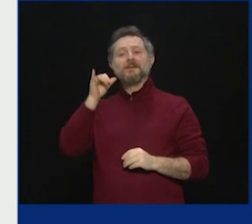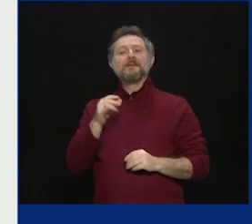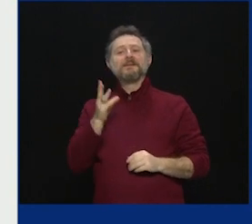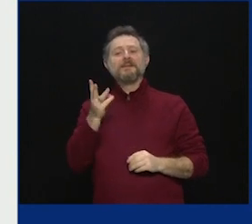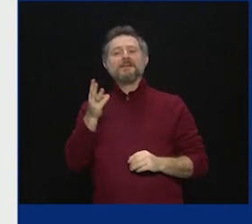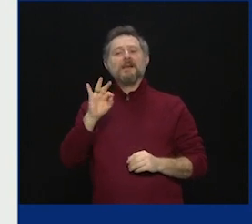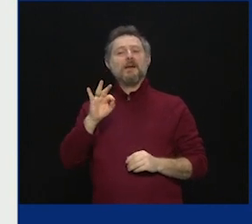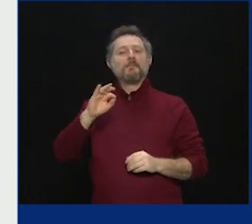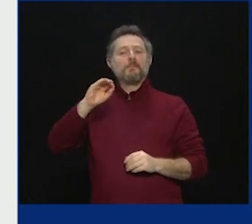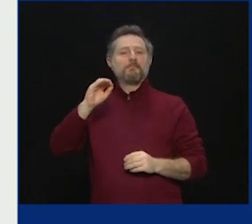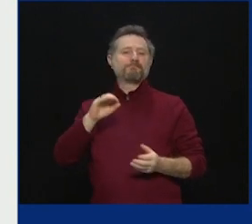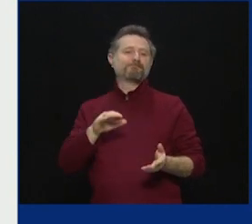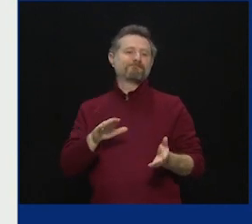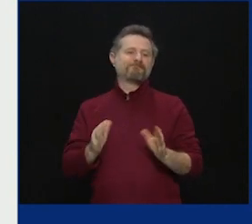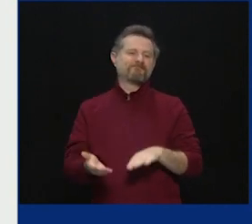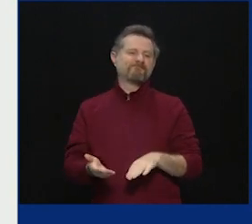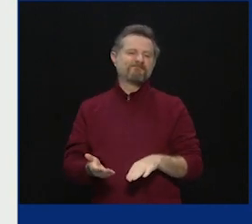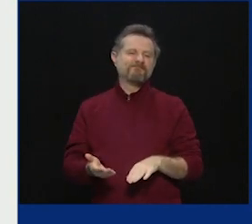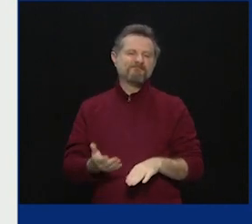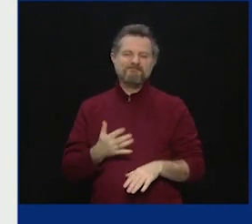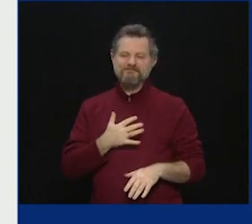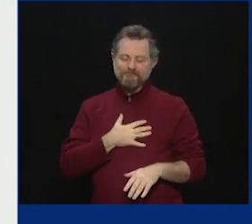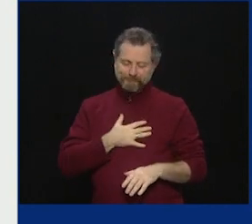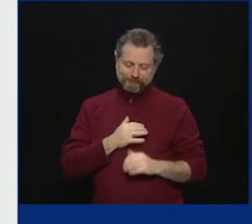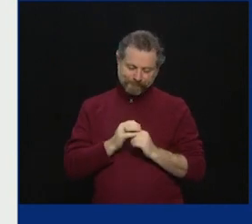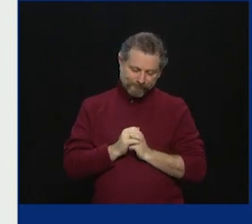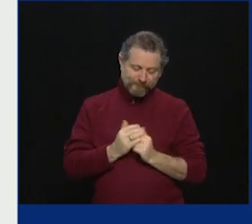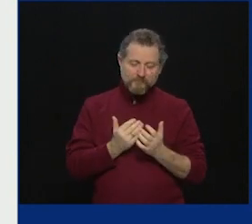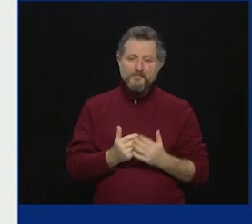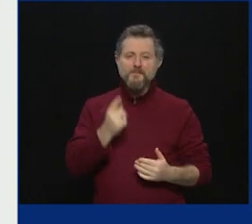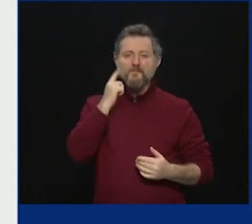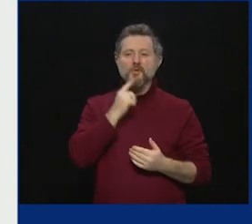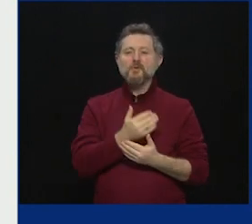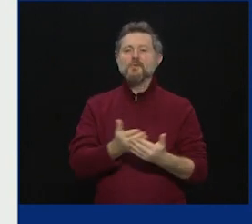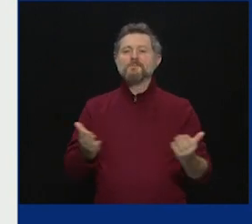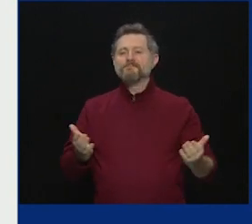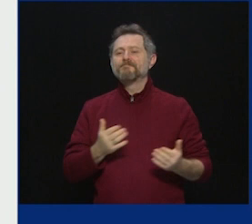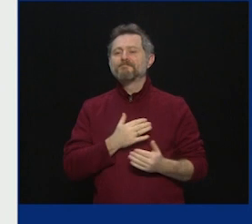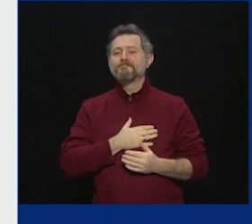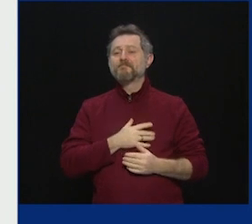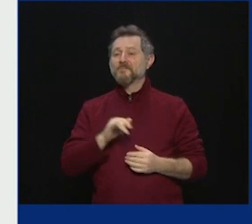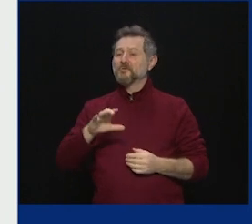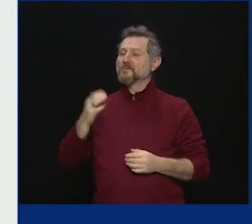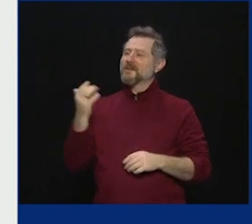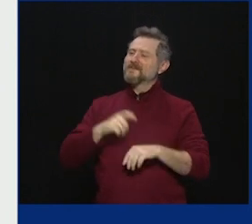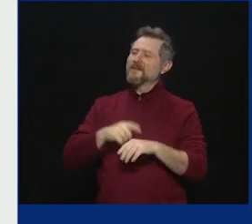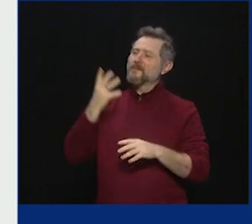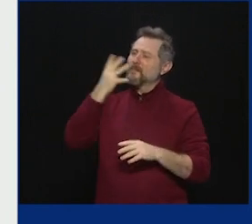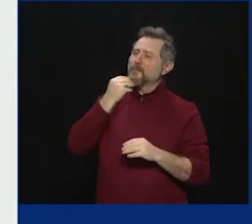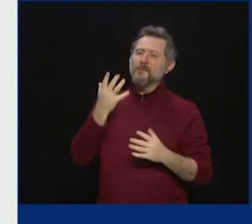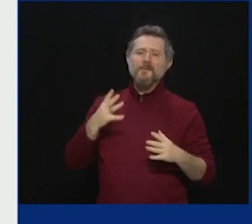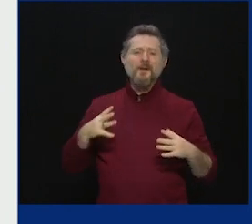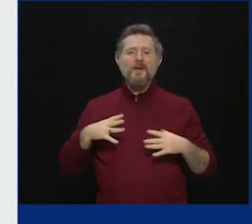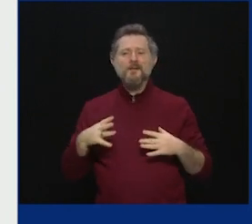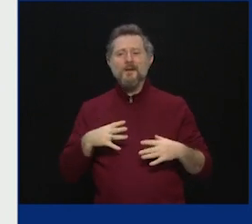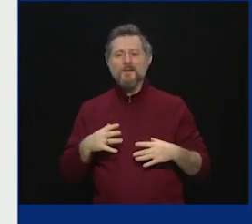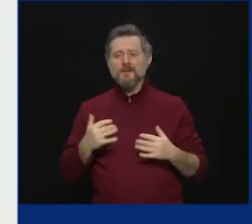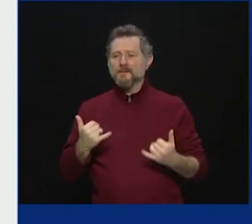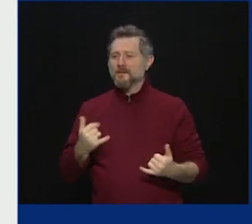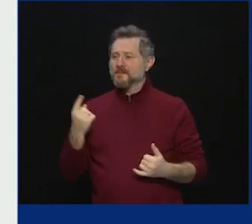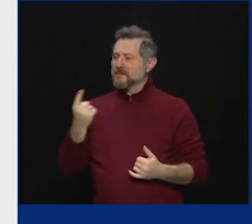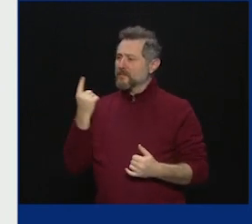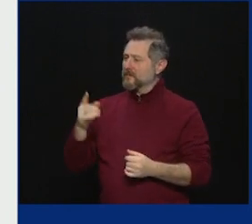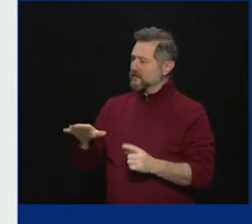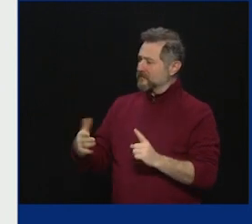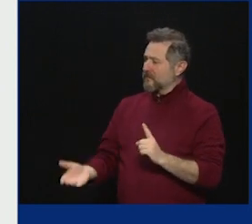And our hearts go out to their family members just on the verge of this beautiful holiday. And to know that there'll be an empty seat at the table has